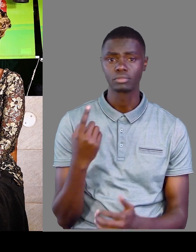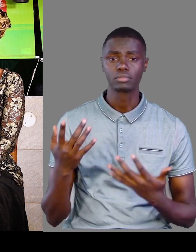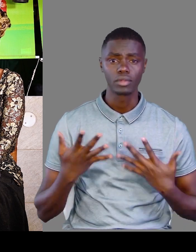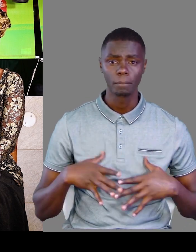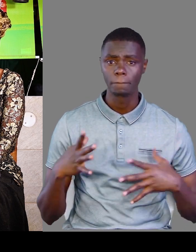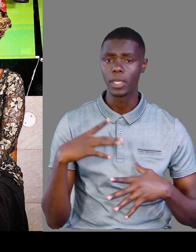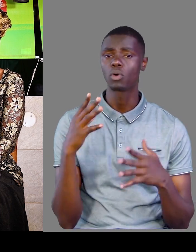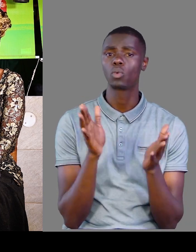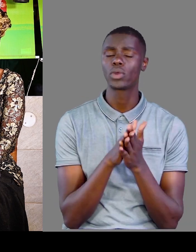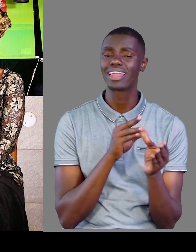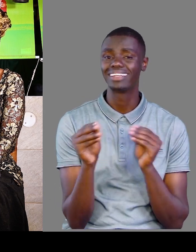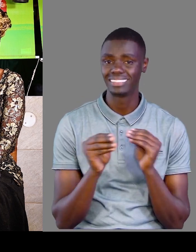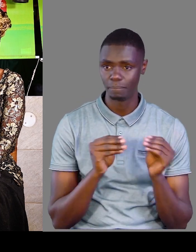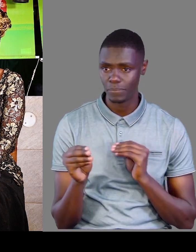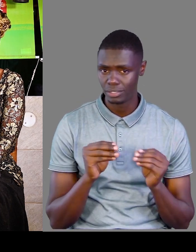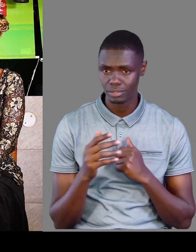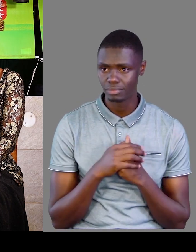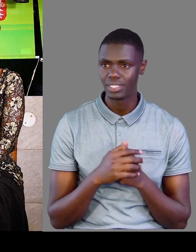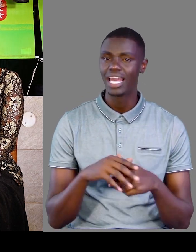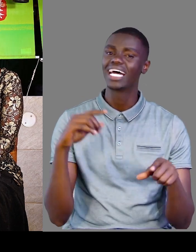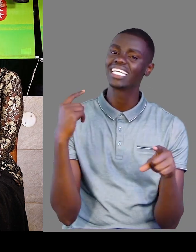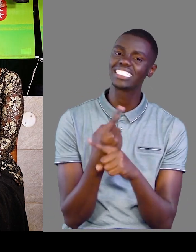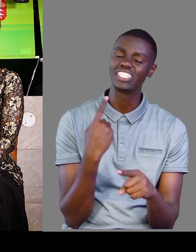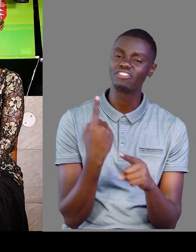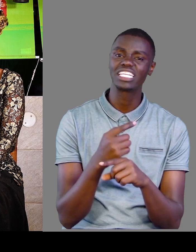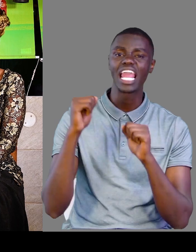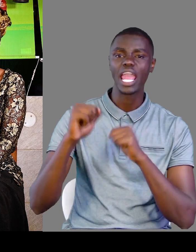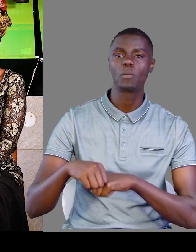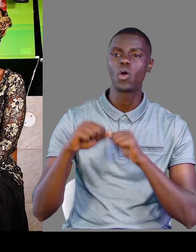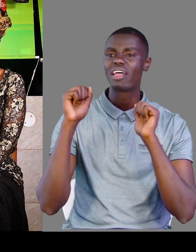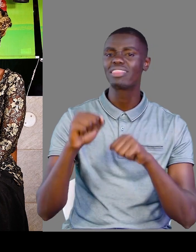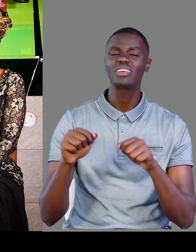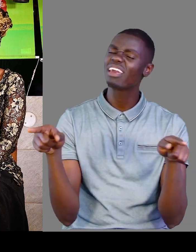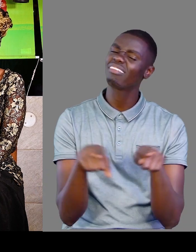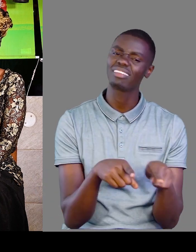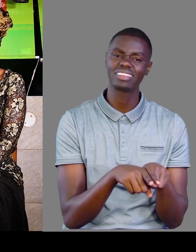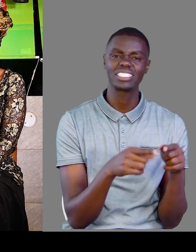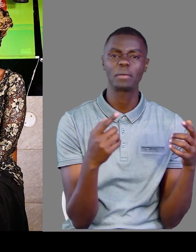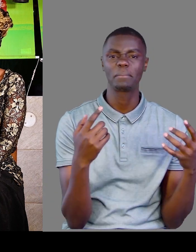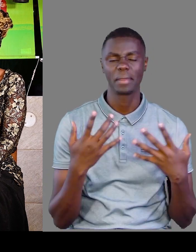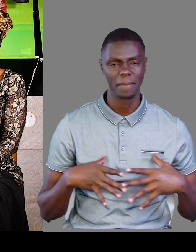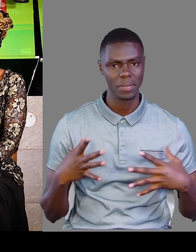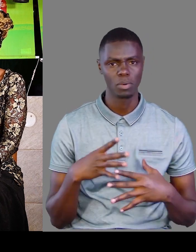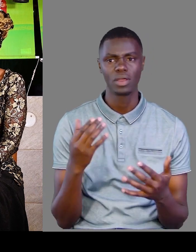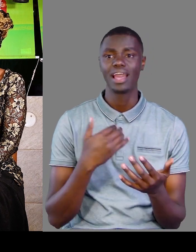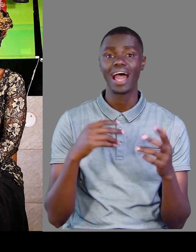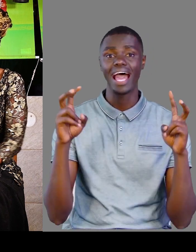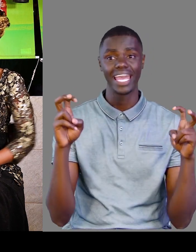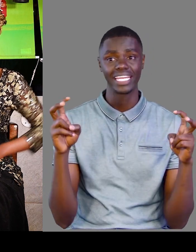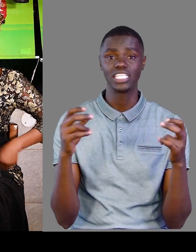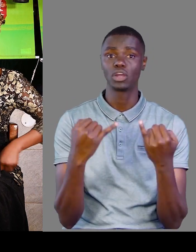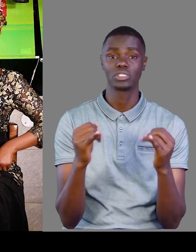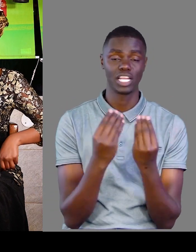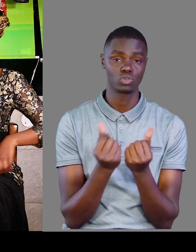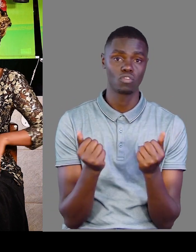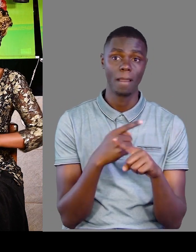are disabled are just differently able. They can be there, the same people, understand? For example, I had an issue that I was trying to solve,